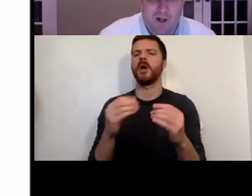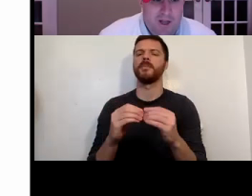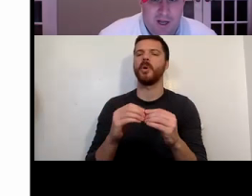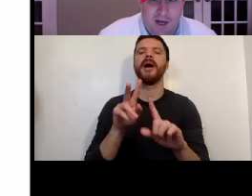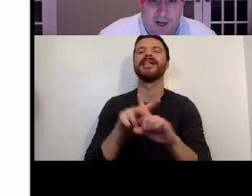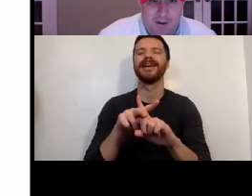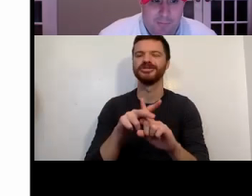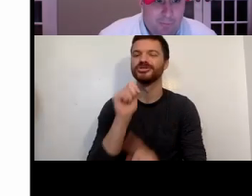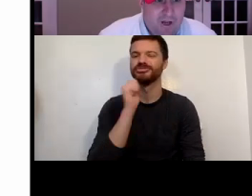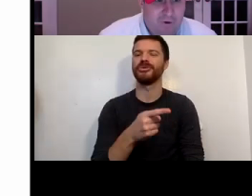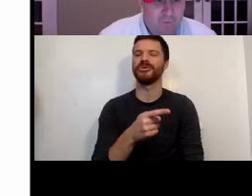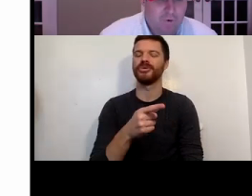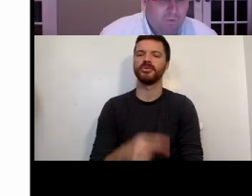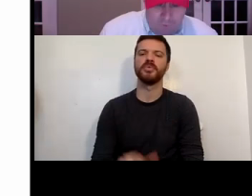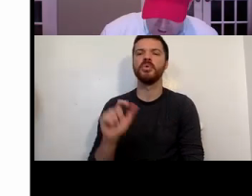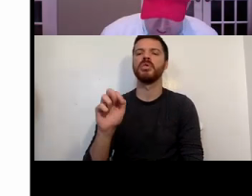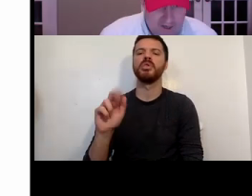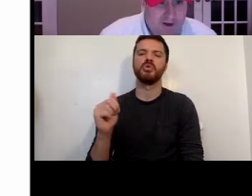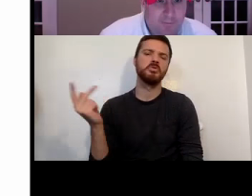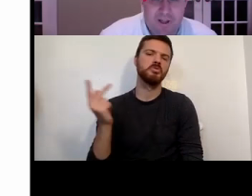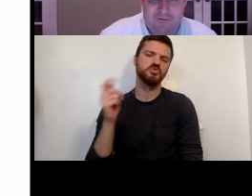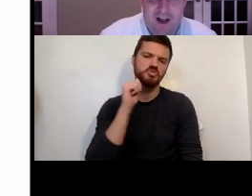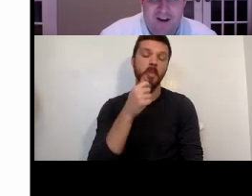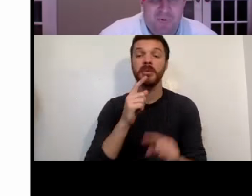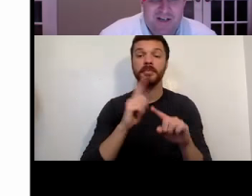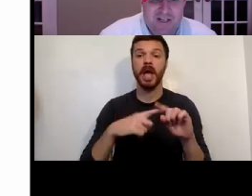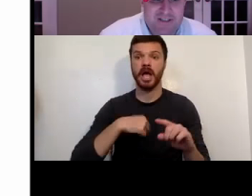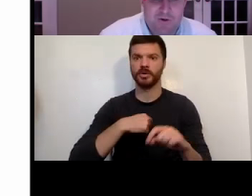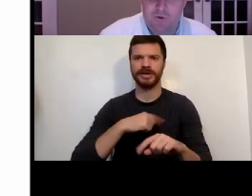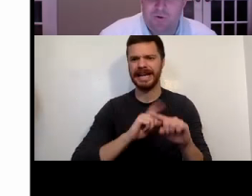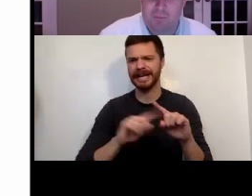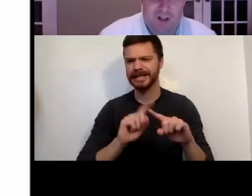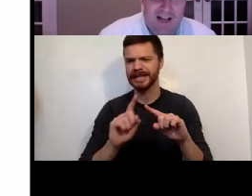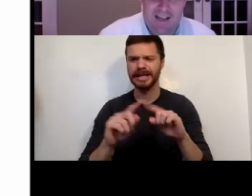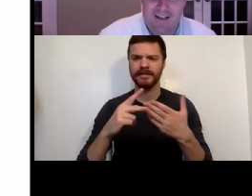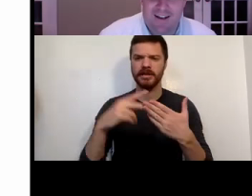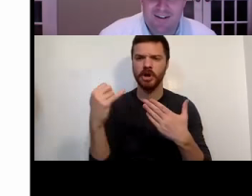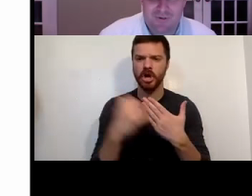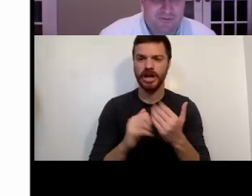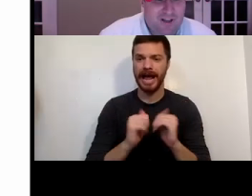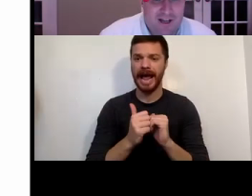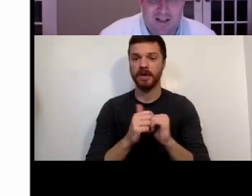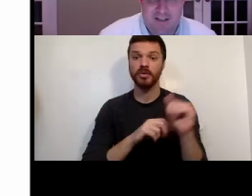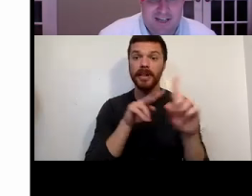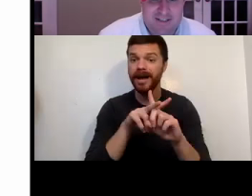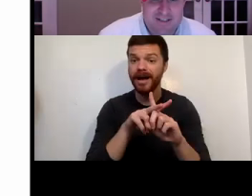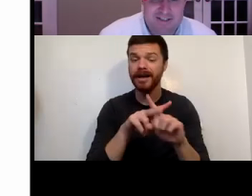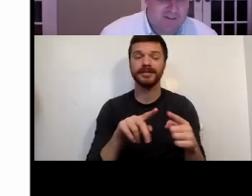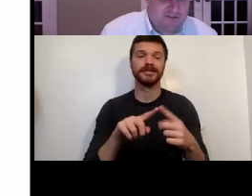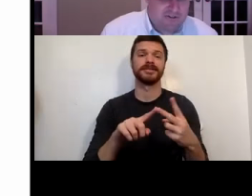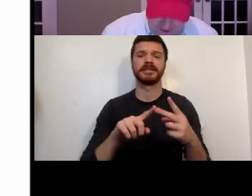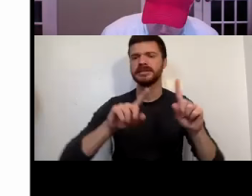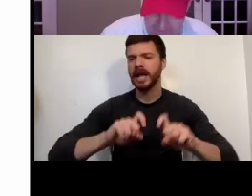will, but we're working in a variety of projects to apply and test and see